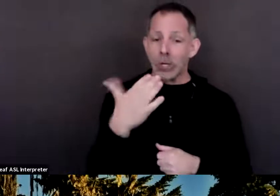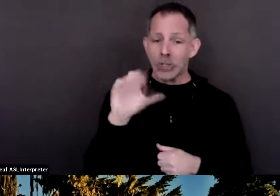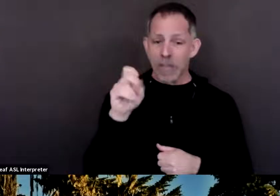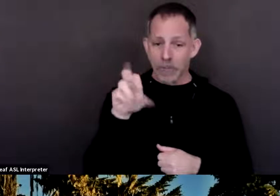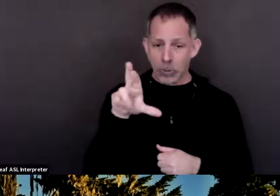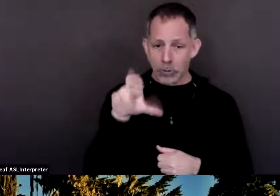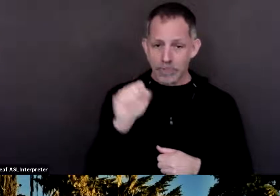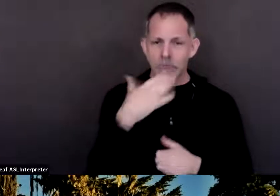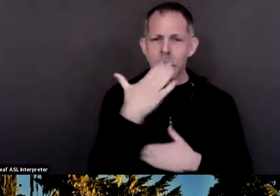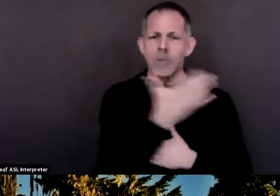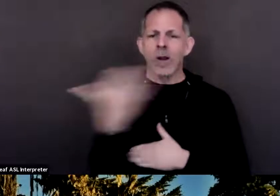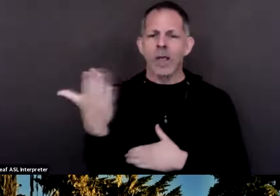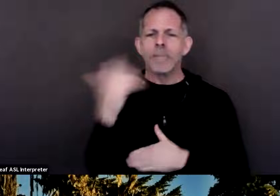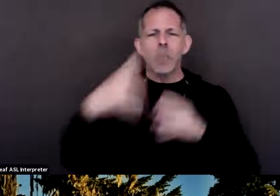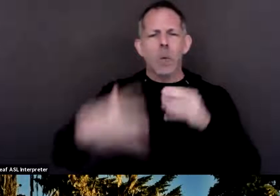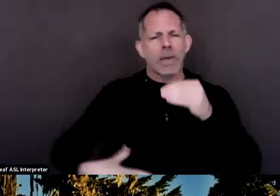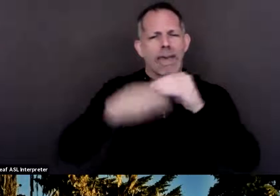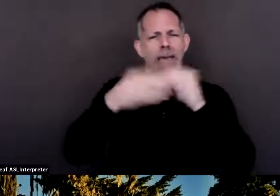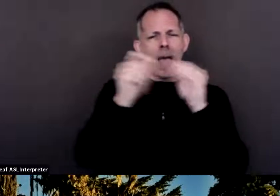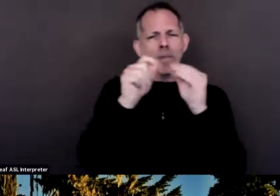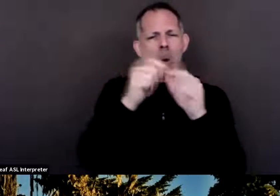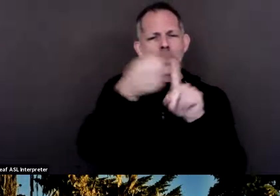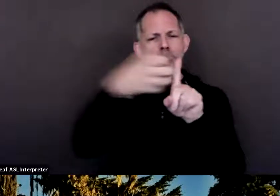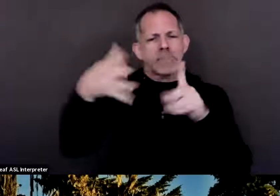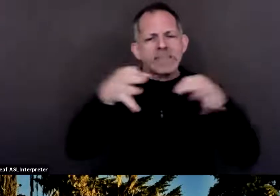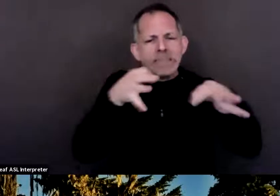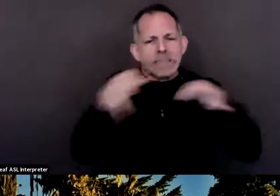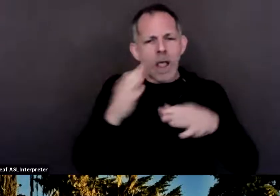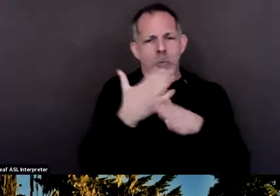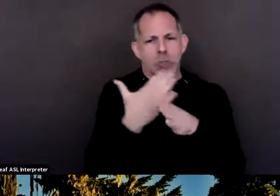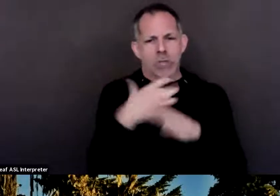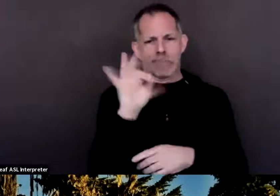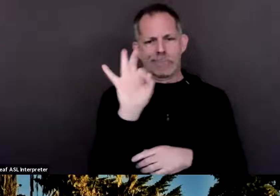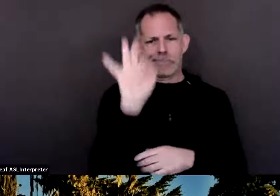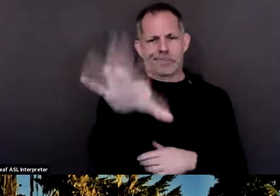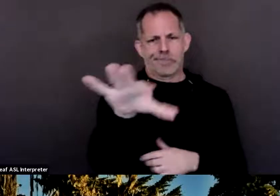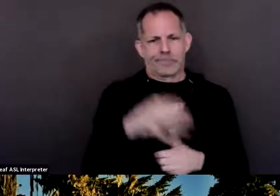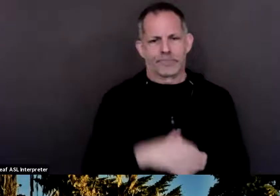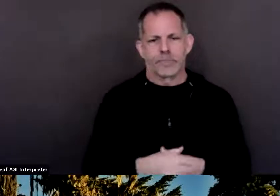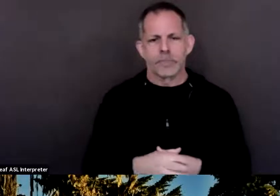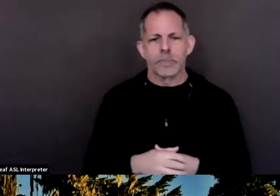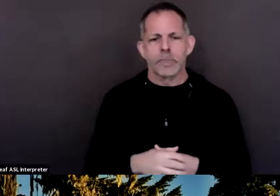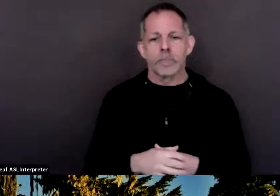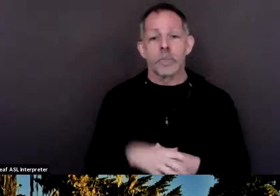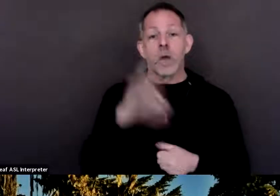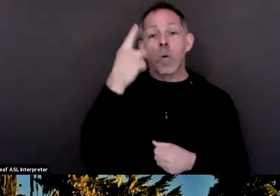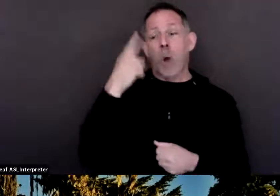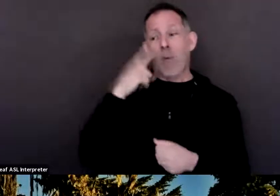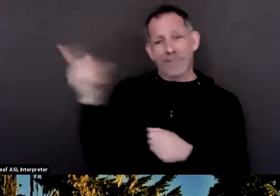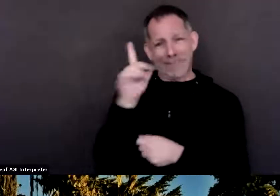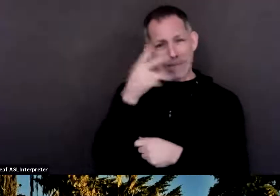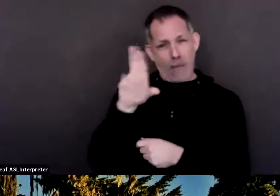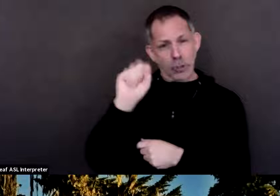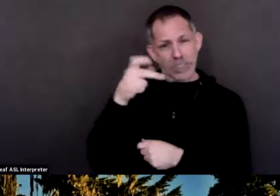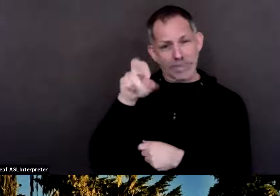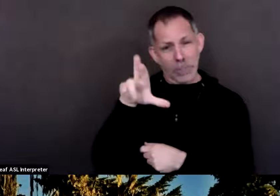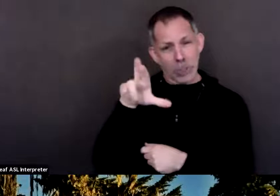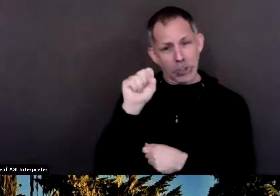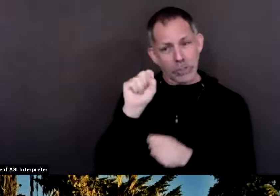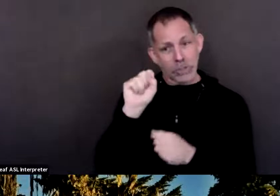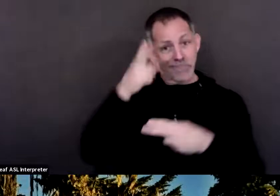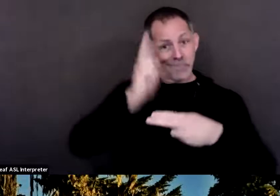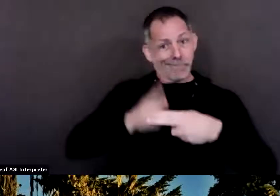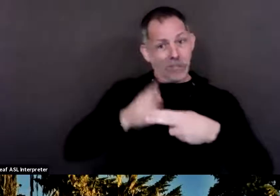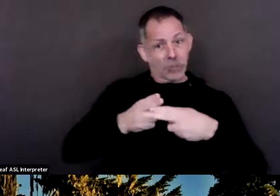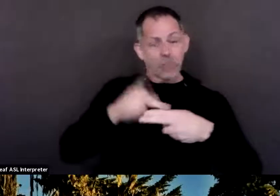been shared. One of the things, as Dr. Spitters talks about the need to get vaccinated, and just a reminder to everyone, that really